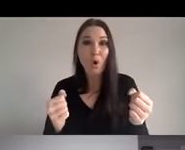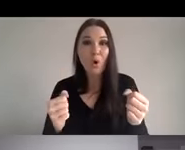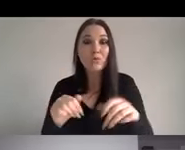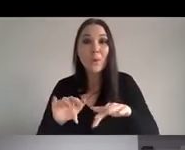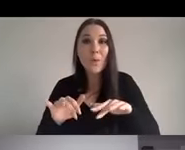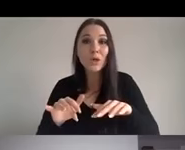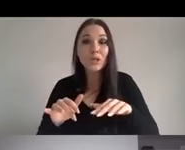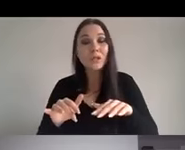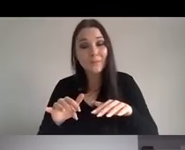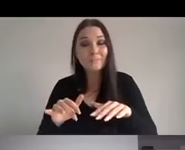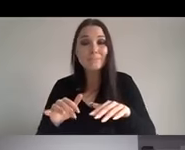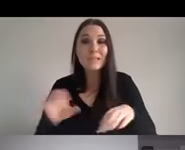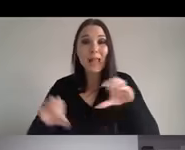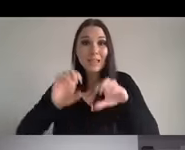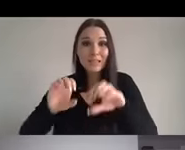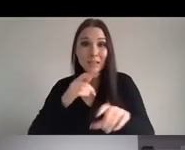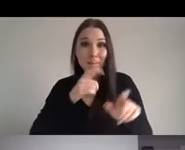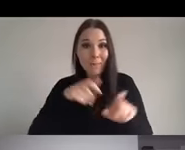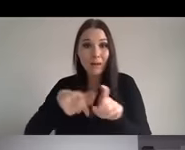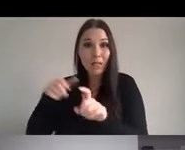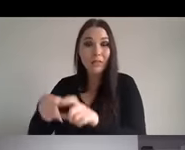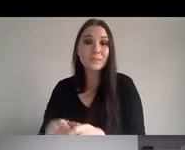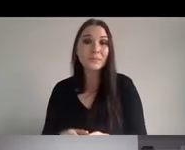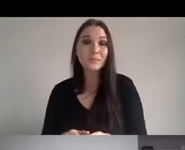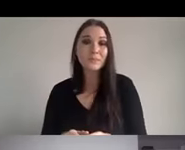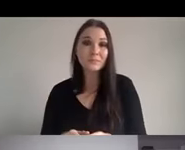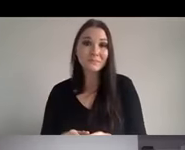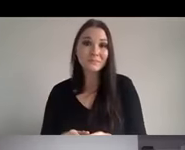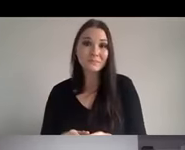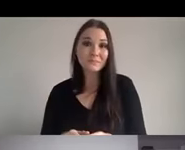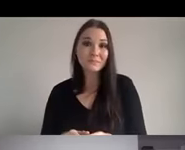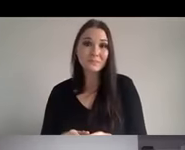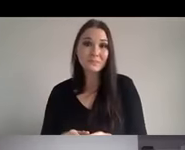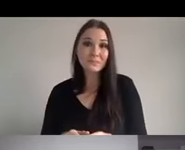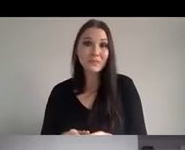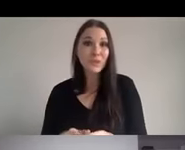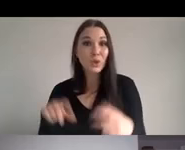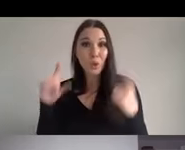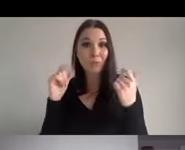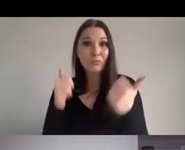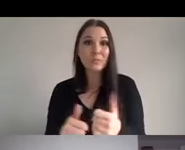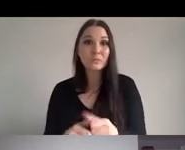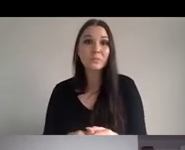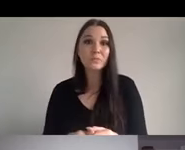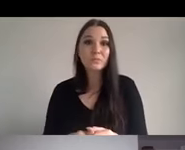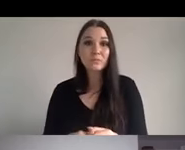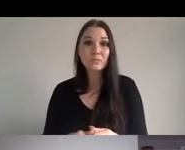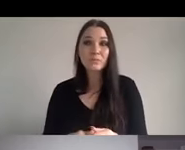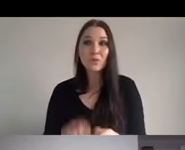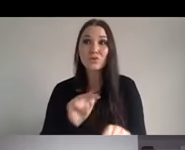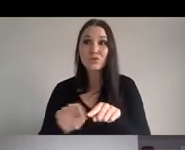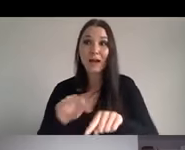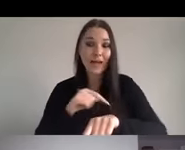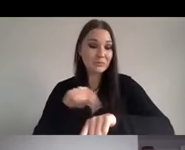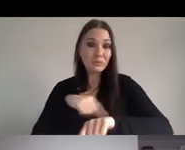but they come from most of the domains. Okay, cool. So trying to keep us within time,